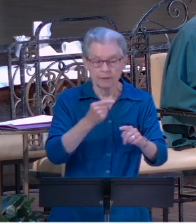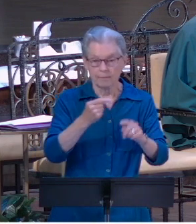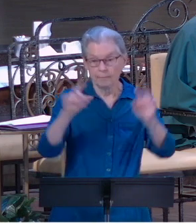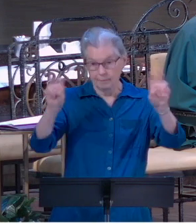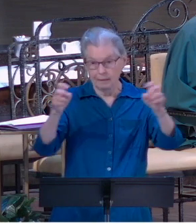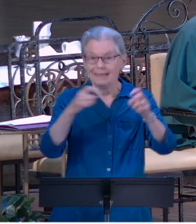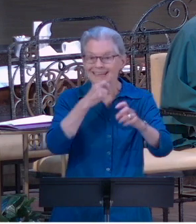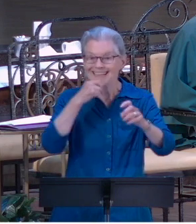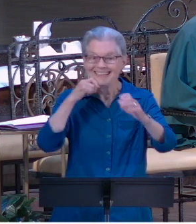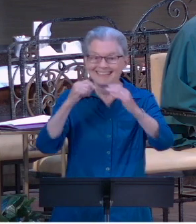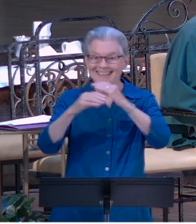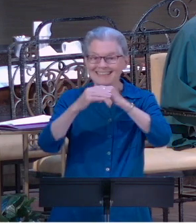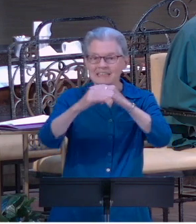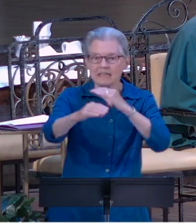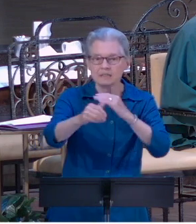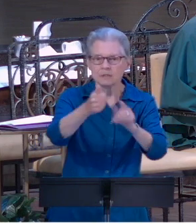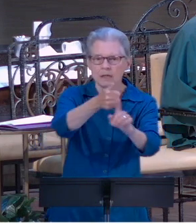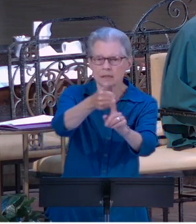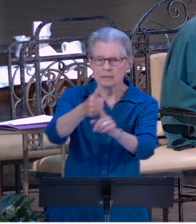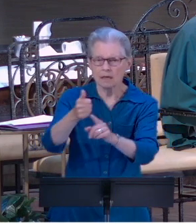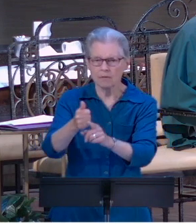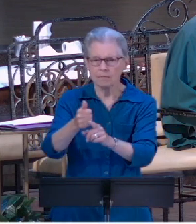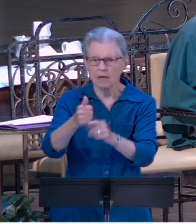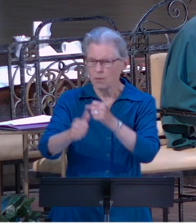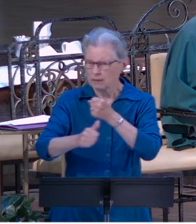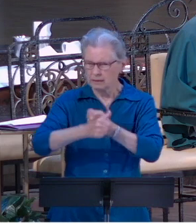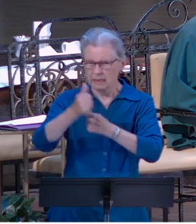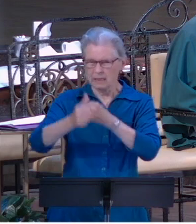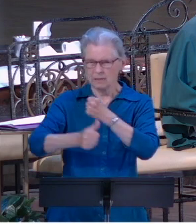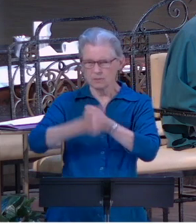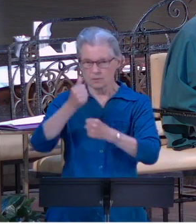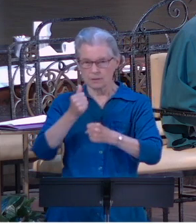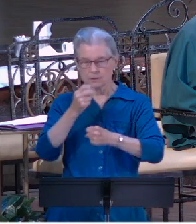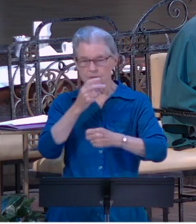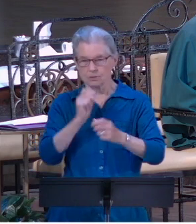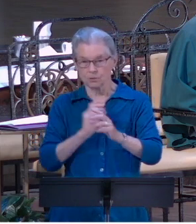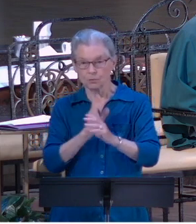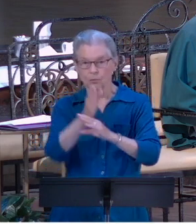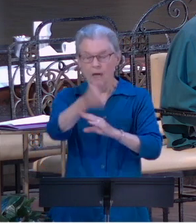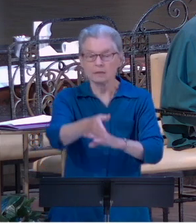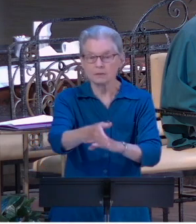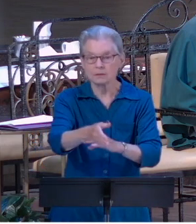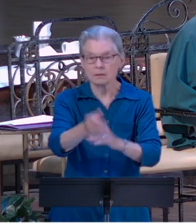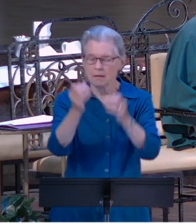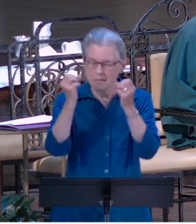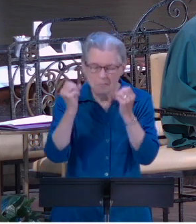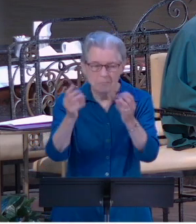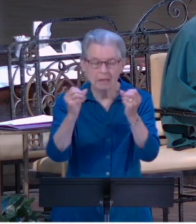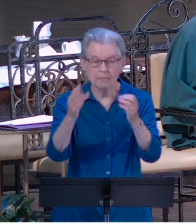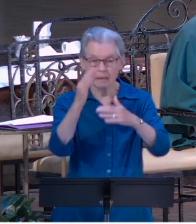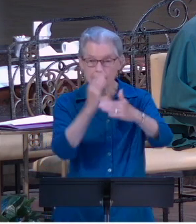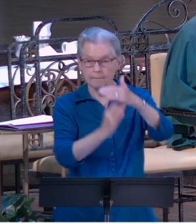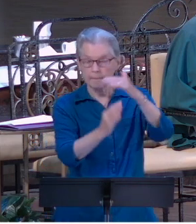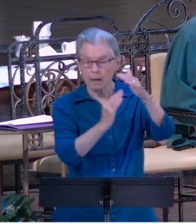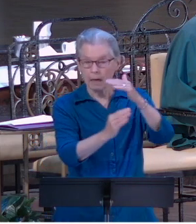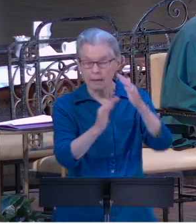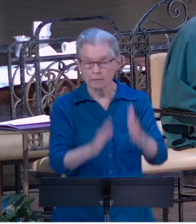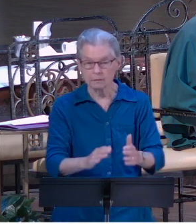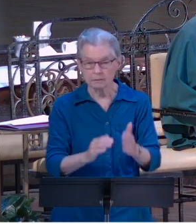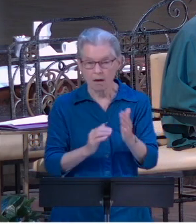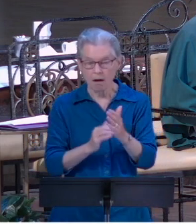itself, a dangerous, punishing place which many migrants attempt to cross,